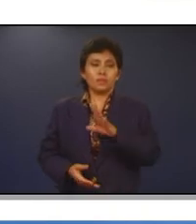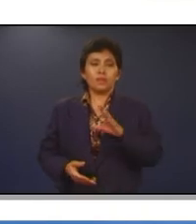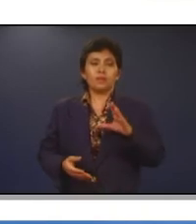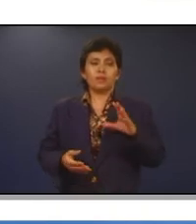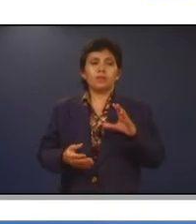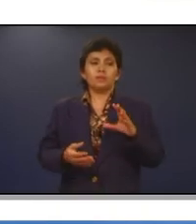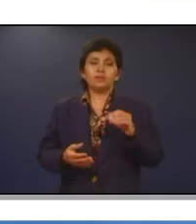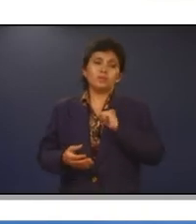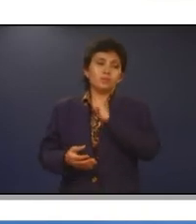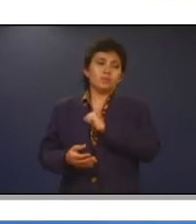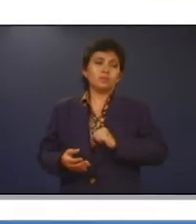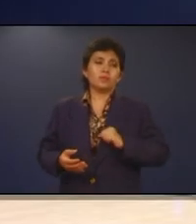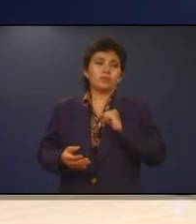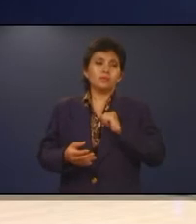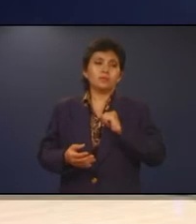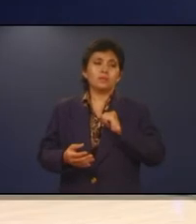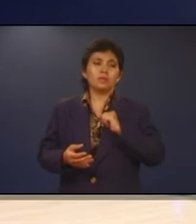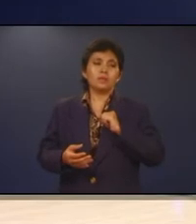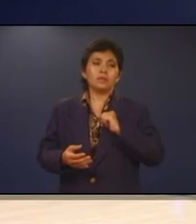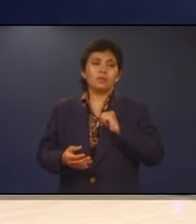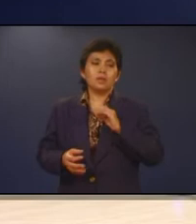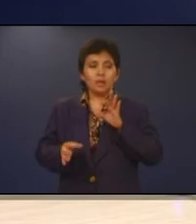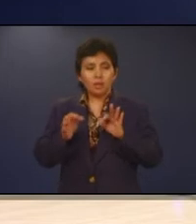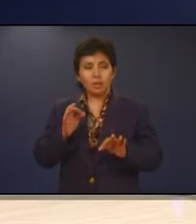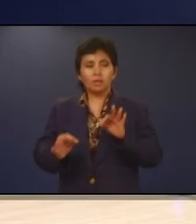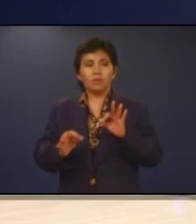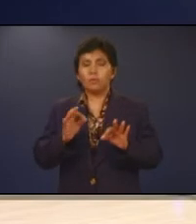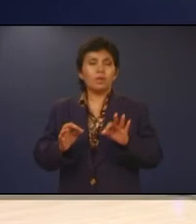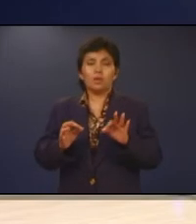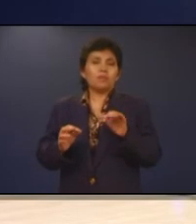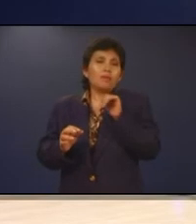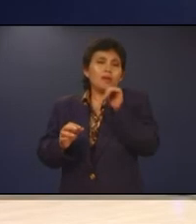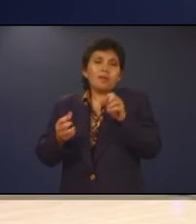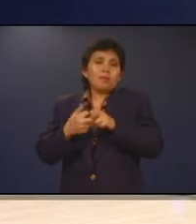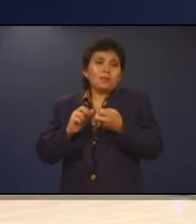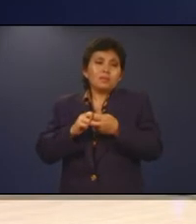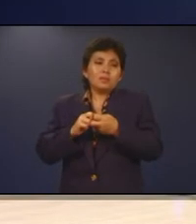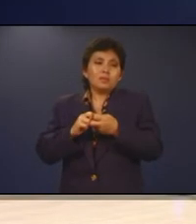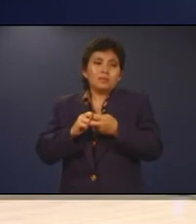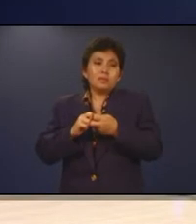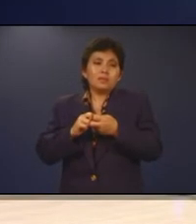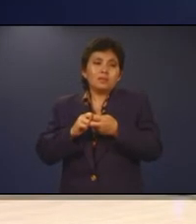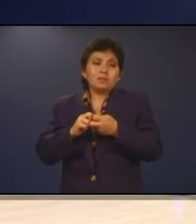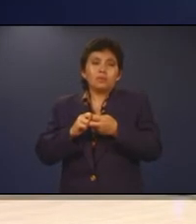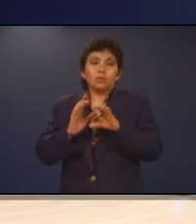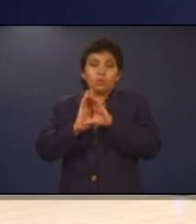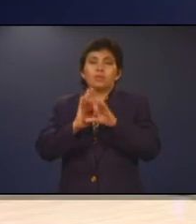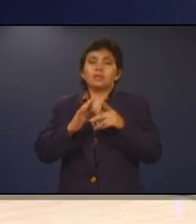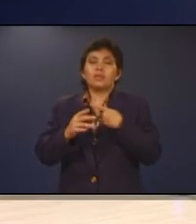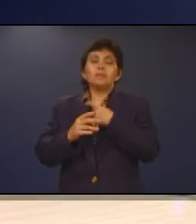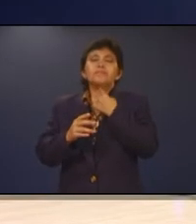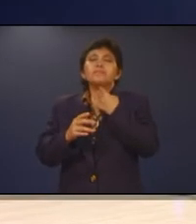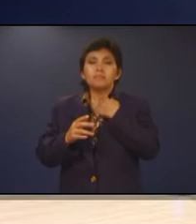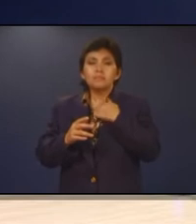Now the story of the liquid, this one, it means that, let's say if we have no problem swallowing our own saliva, correct or not?